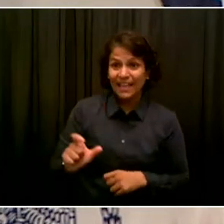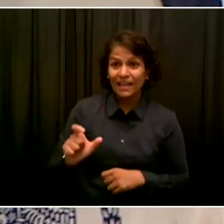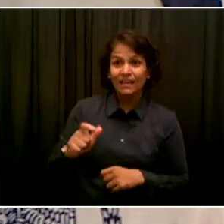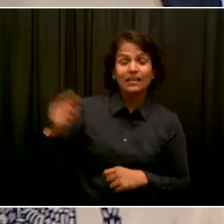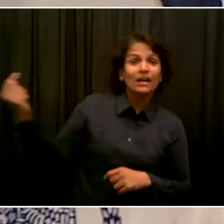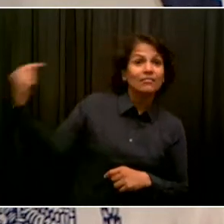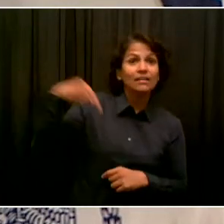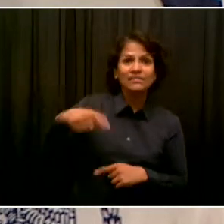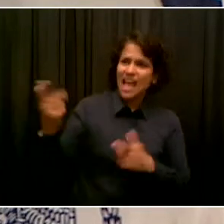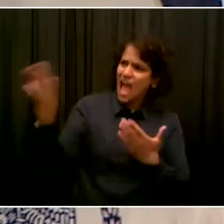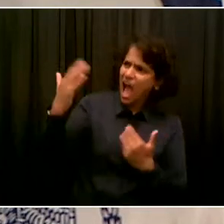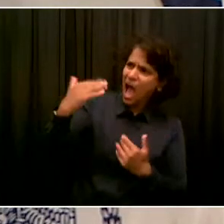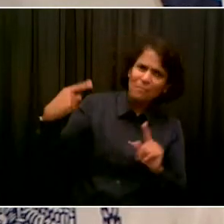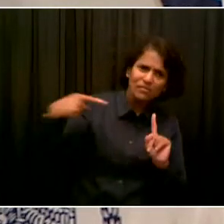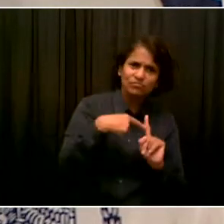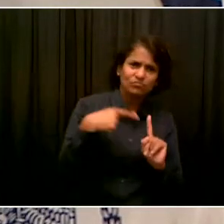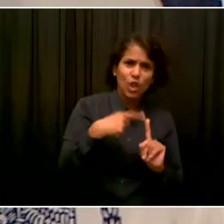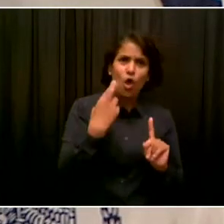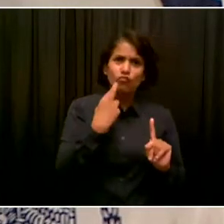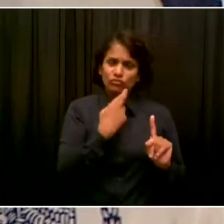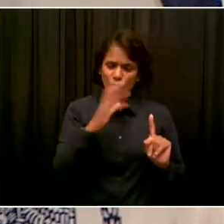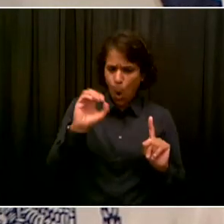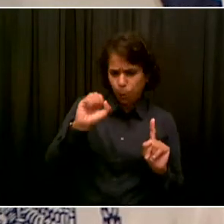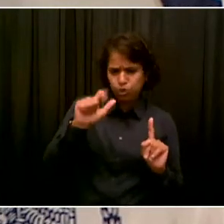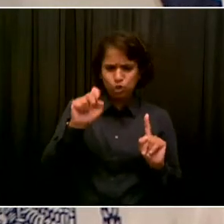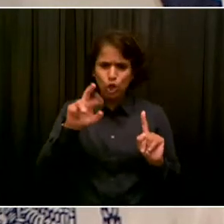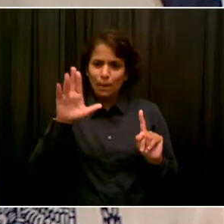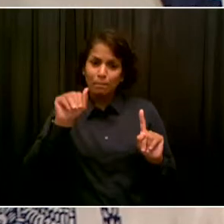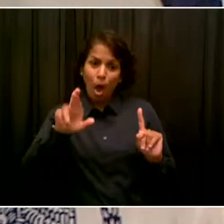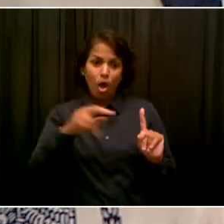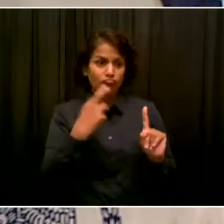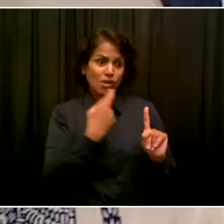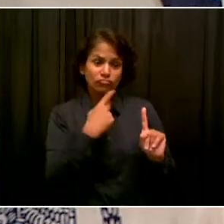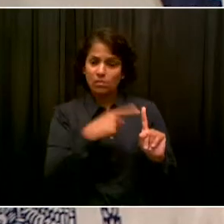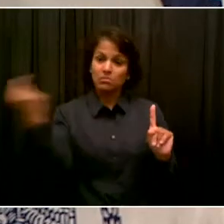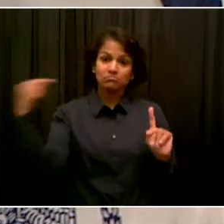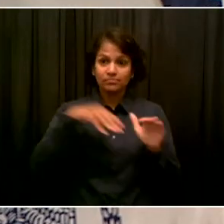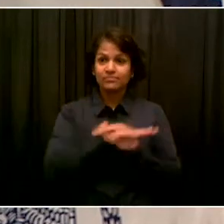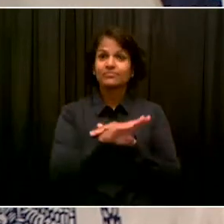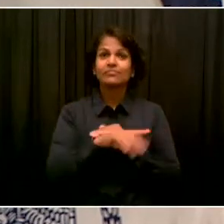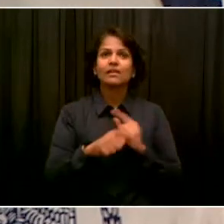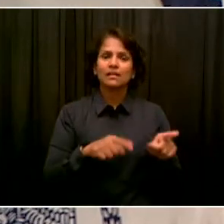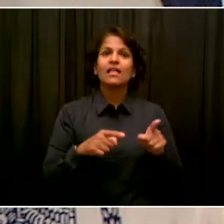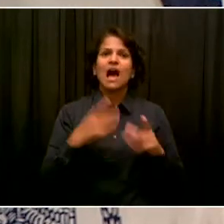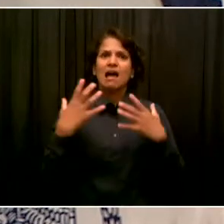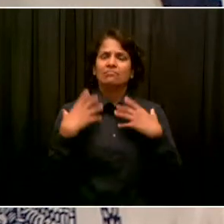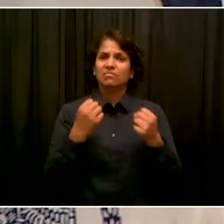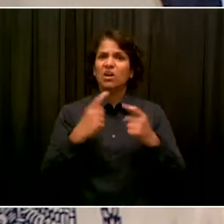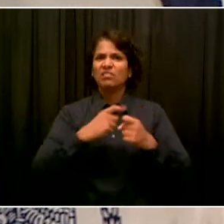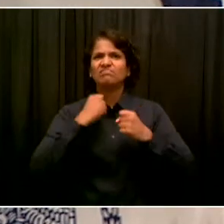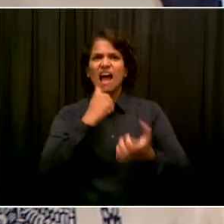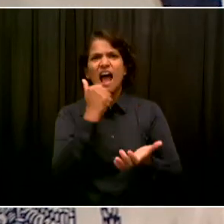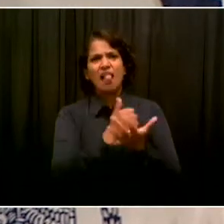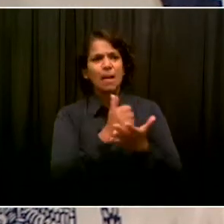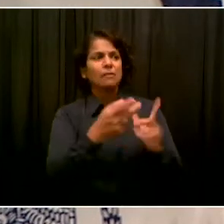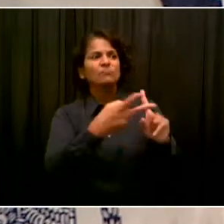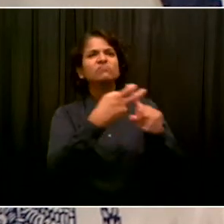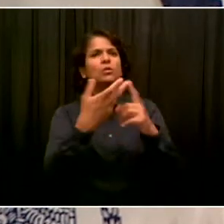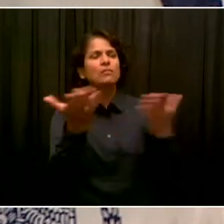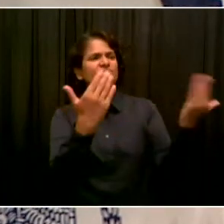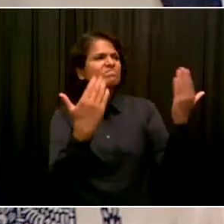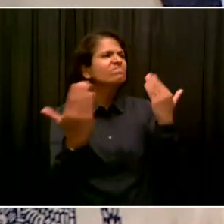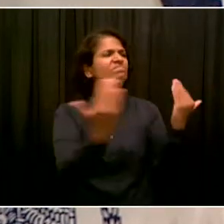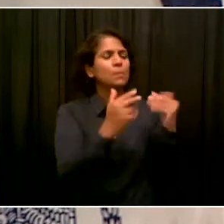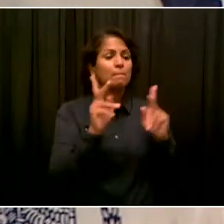great history. And now the Oyster Bar is helping us get more and more New Yorkers vaccinated. I want you to hear from the executive chef and one of